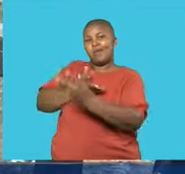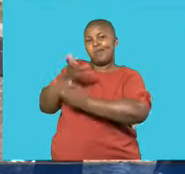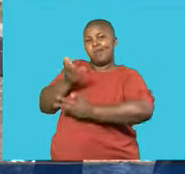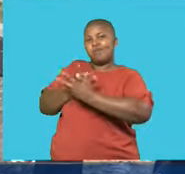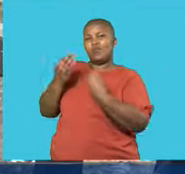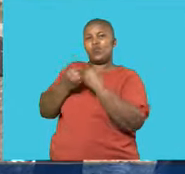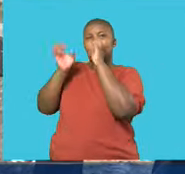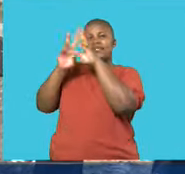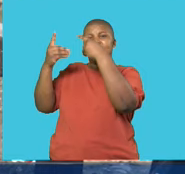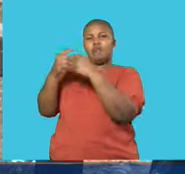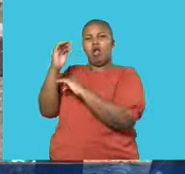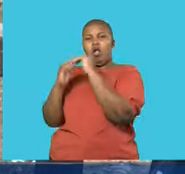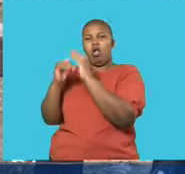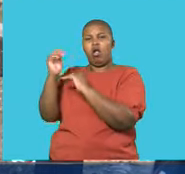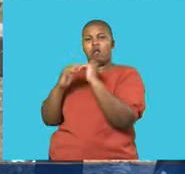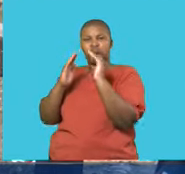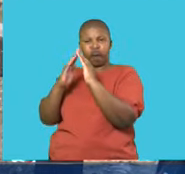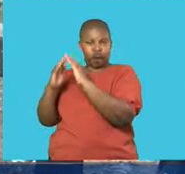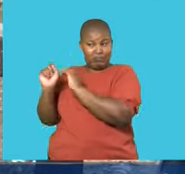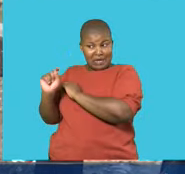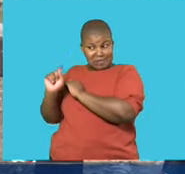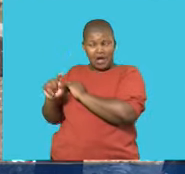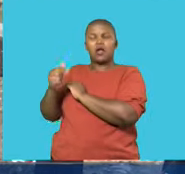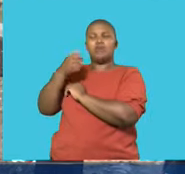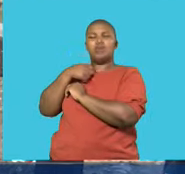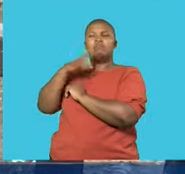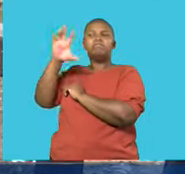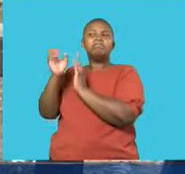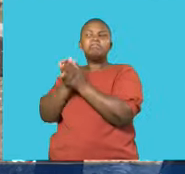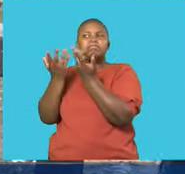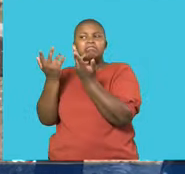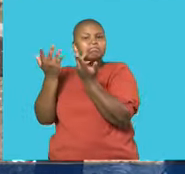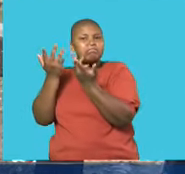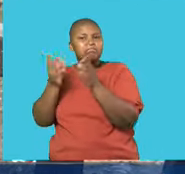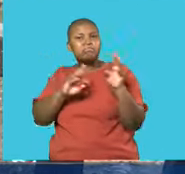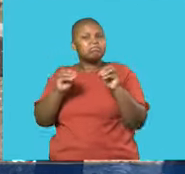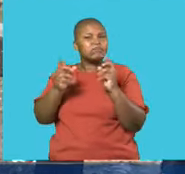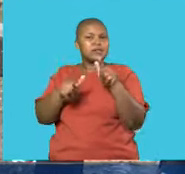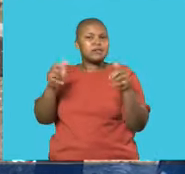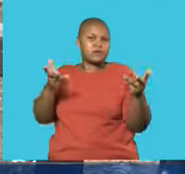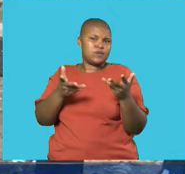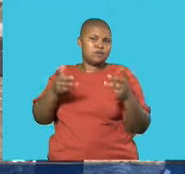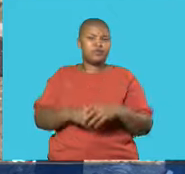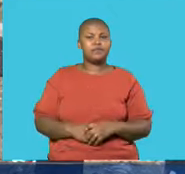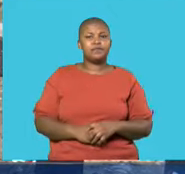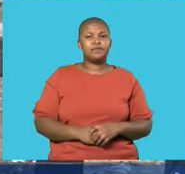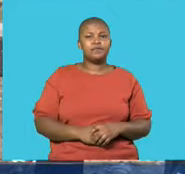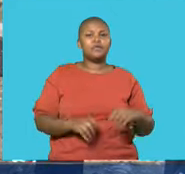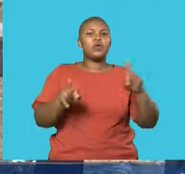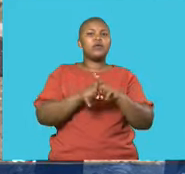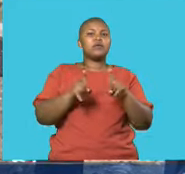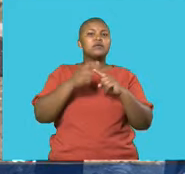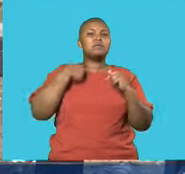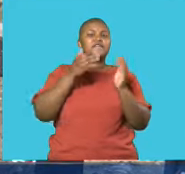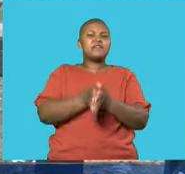the Department of Human Settlement to say exactly now where are the people going to be taken to. And then also, that's why I requested